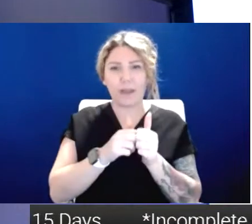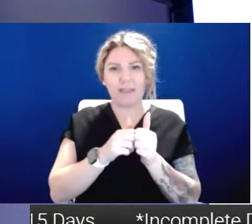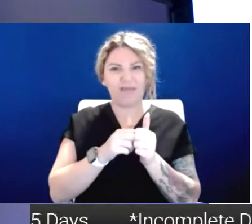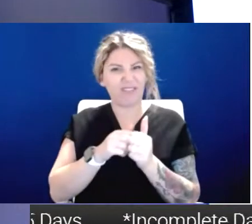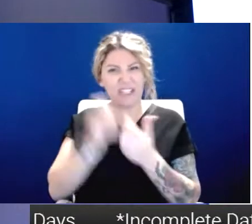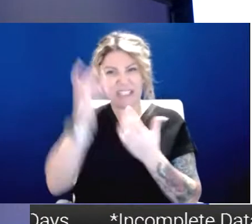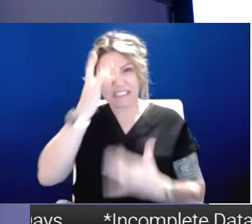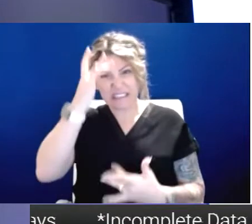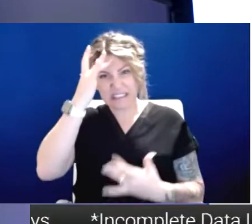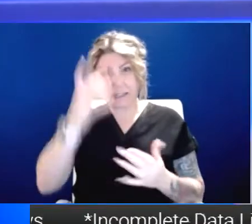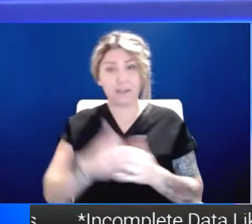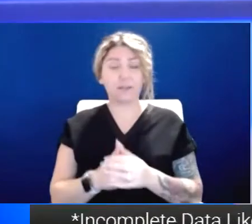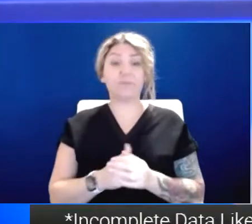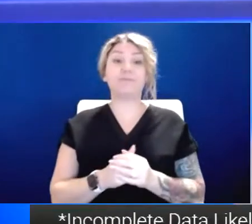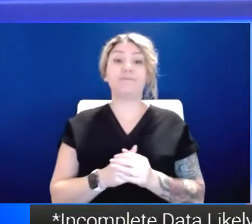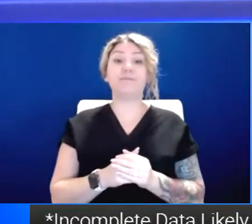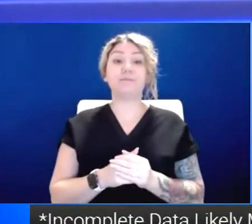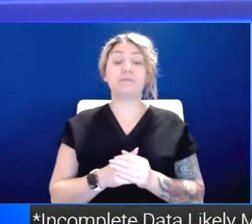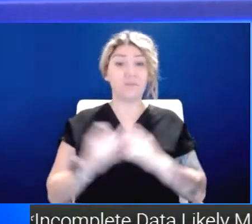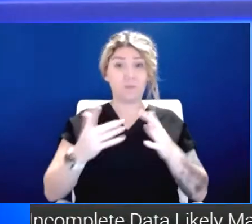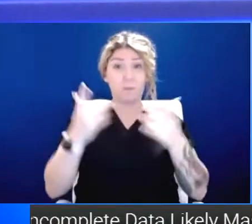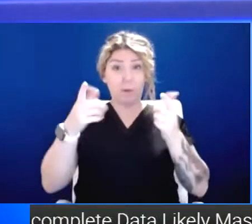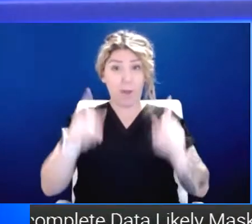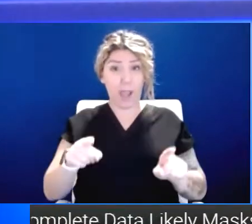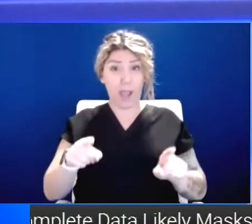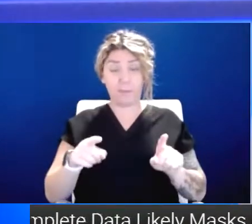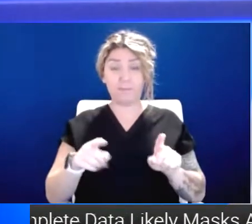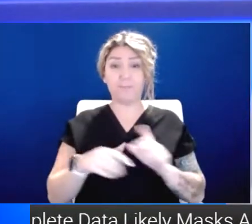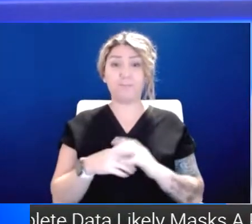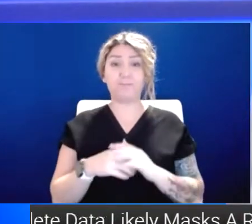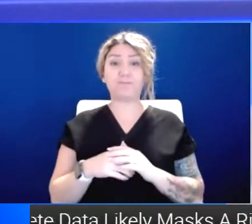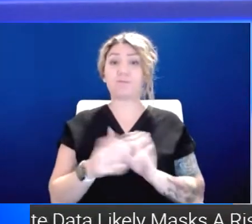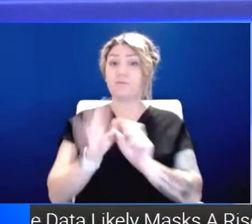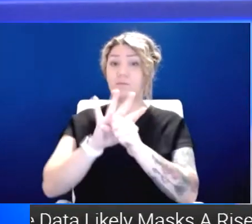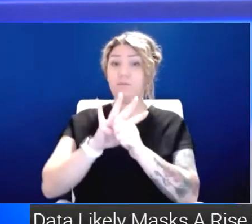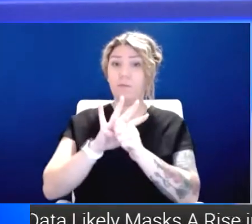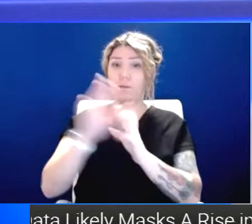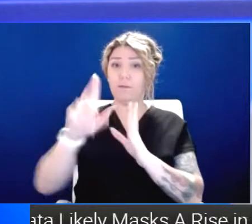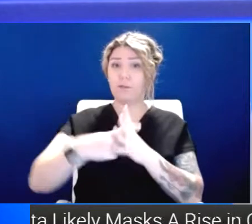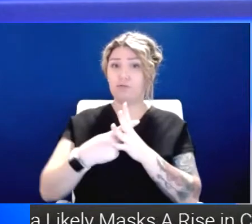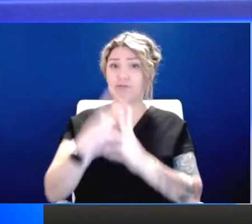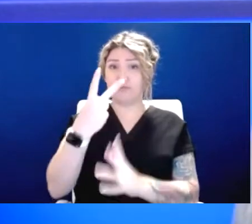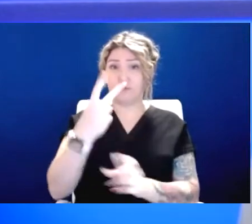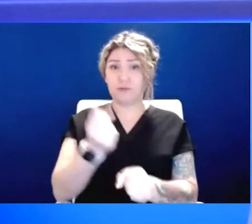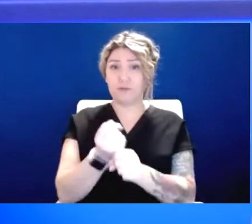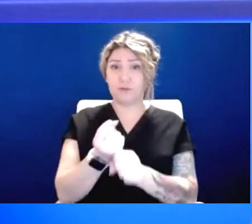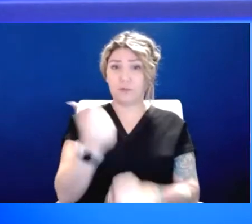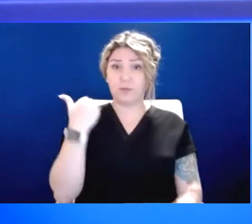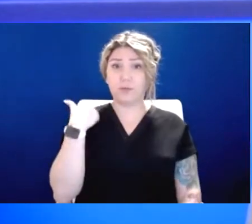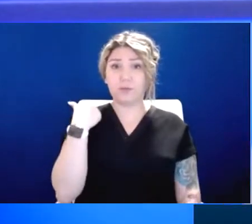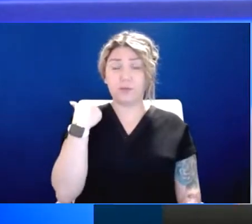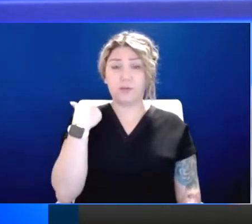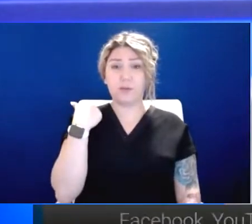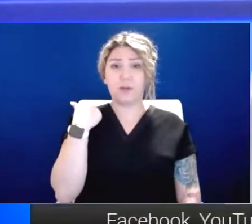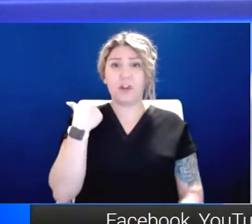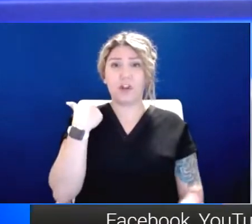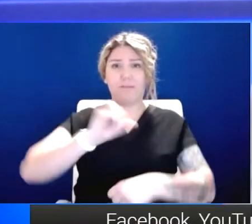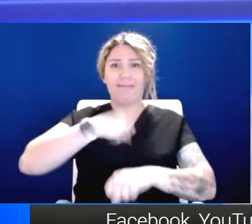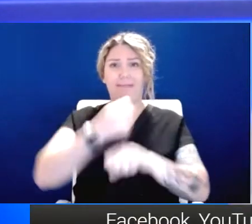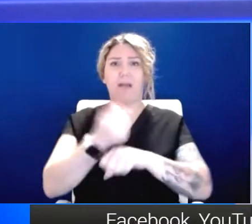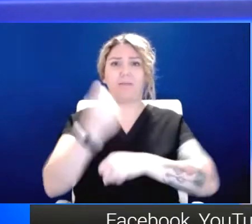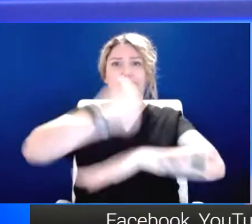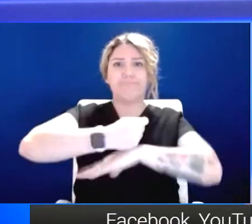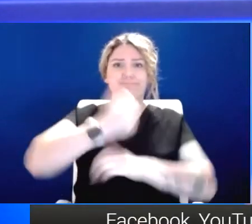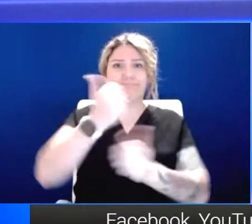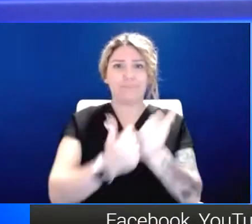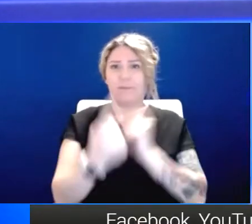factor? So what happened is when COVID started about 2 years ago, there was a lockdown. Patients